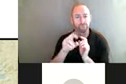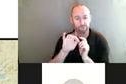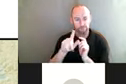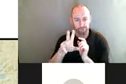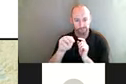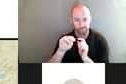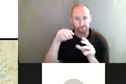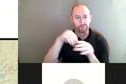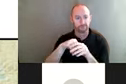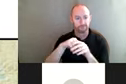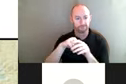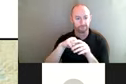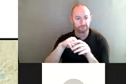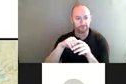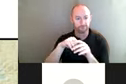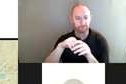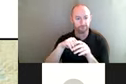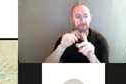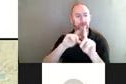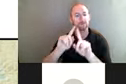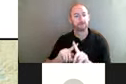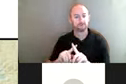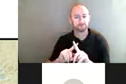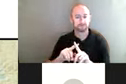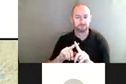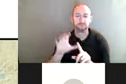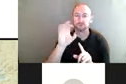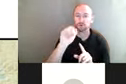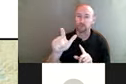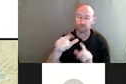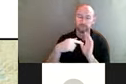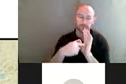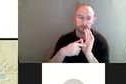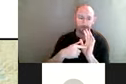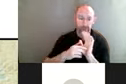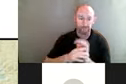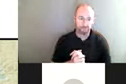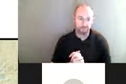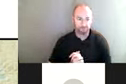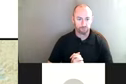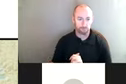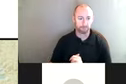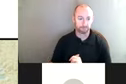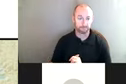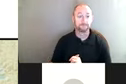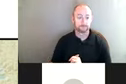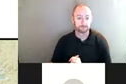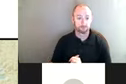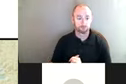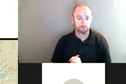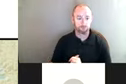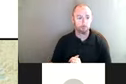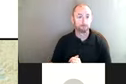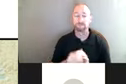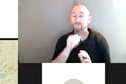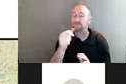found in these different coal samples that were collected. So this certainly isn't